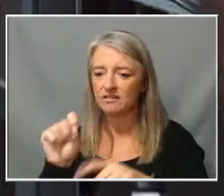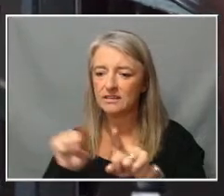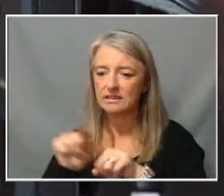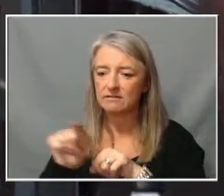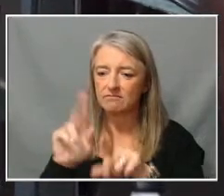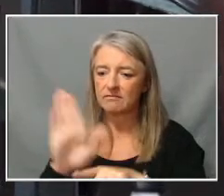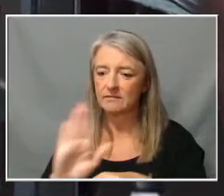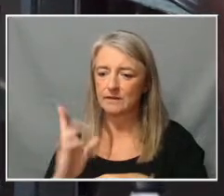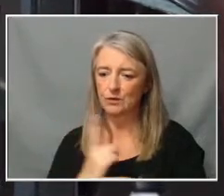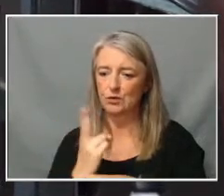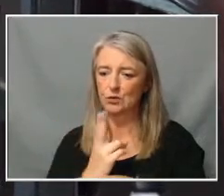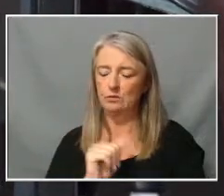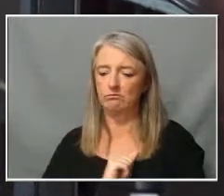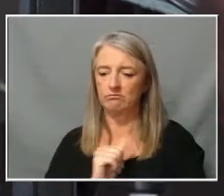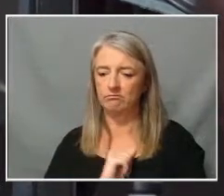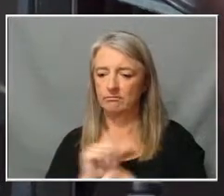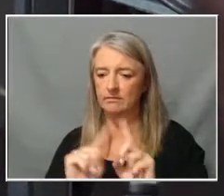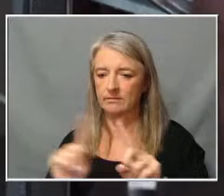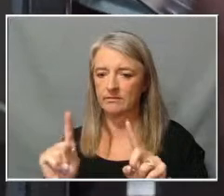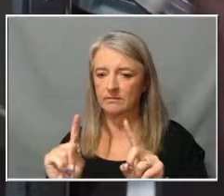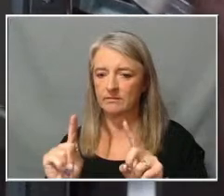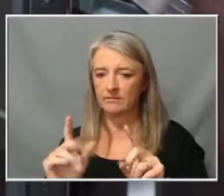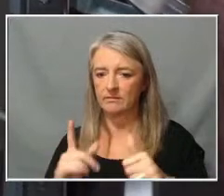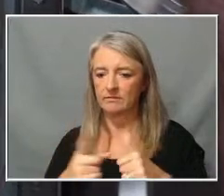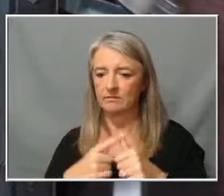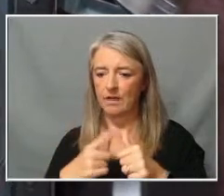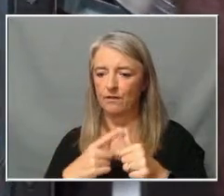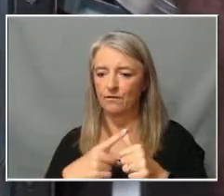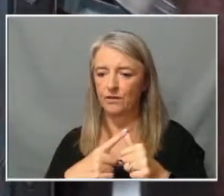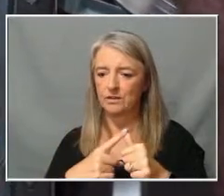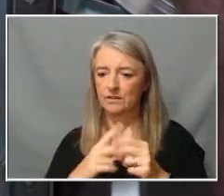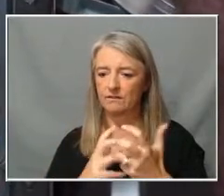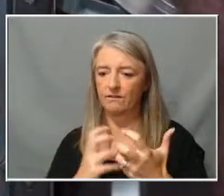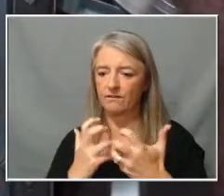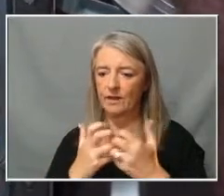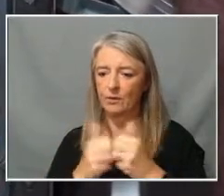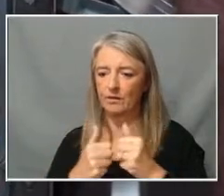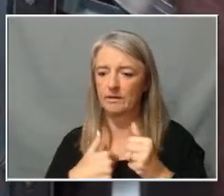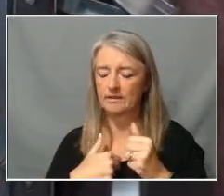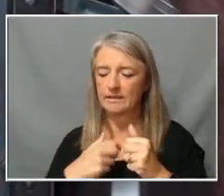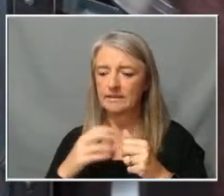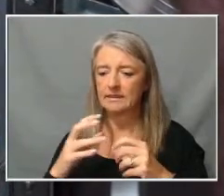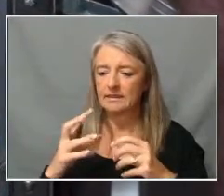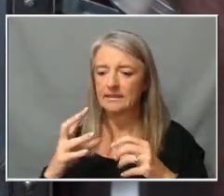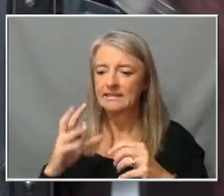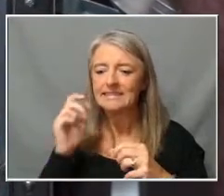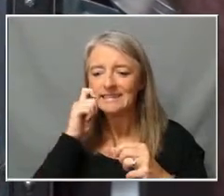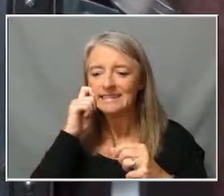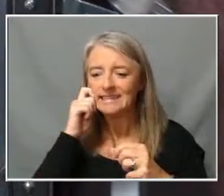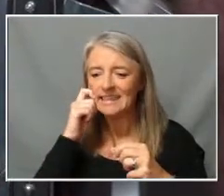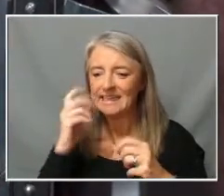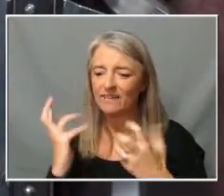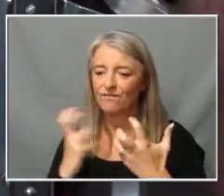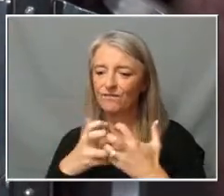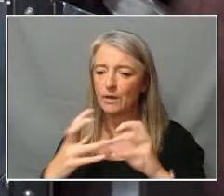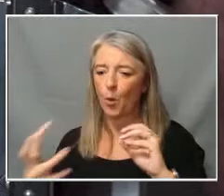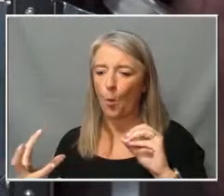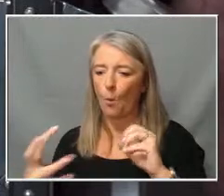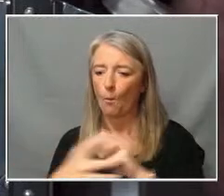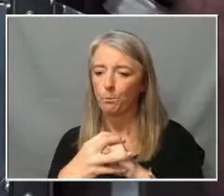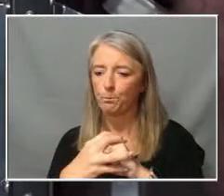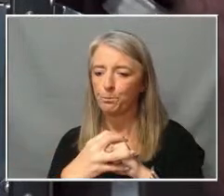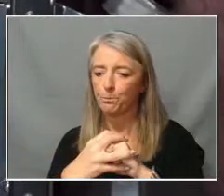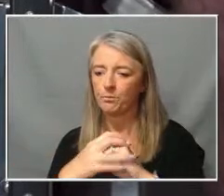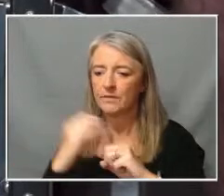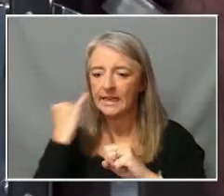those. My first prosthetist never fit me with one, so it's skin fit suction. So it's a very intimate fit. So if I gain or